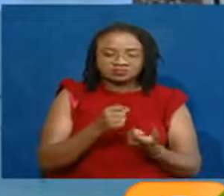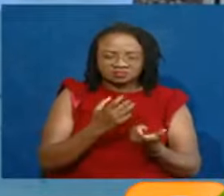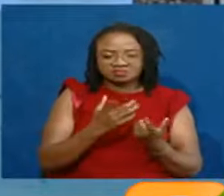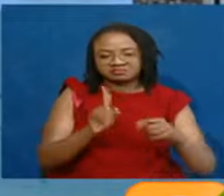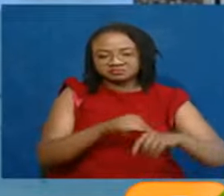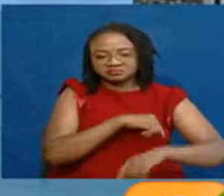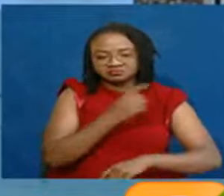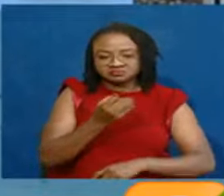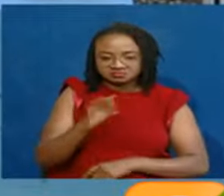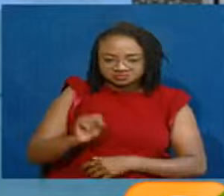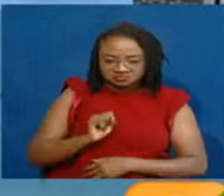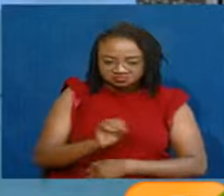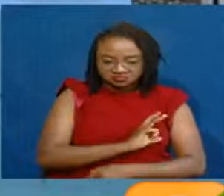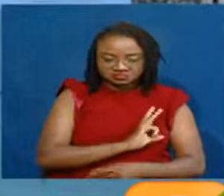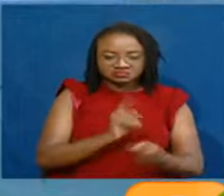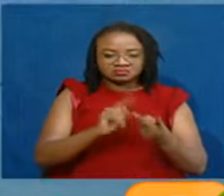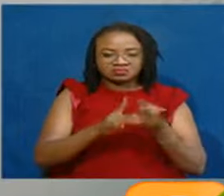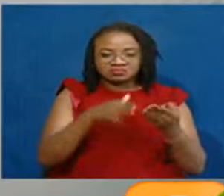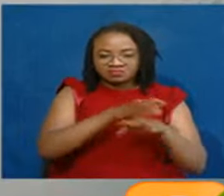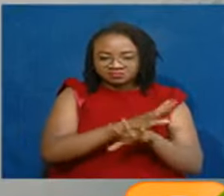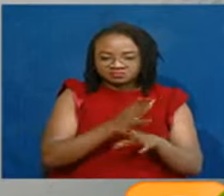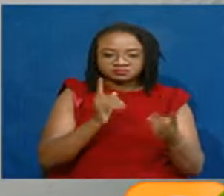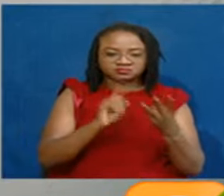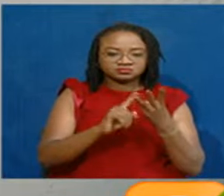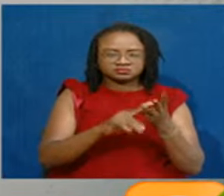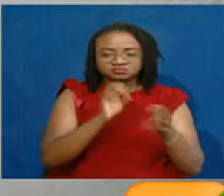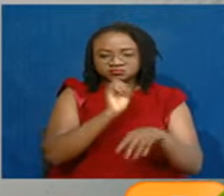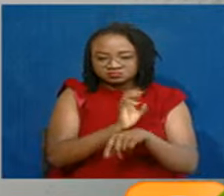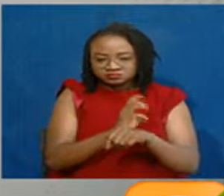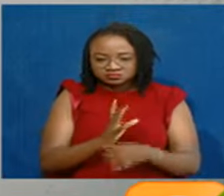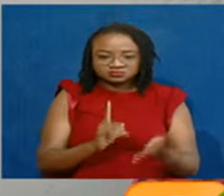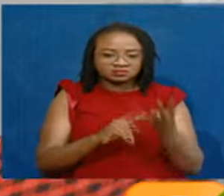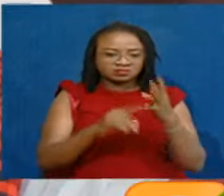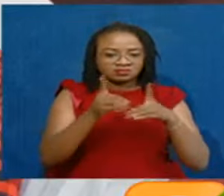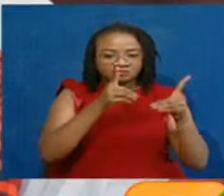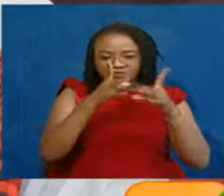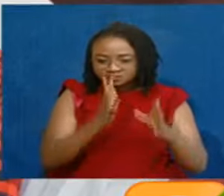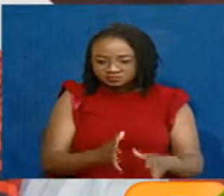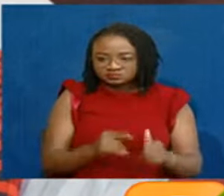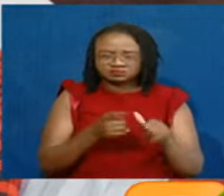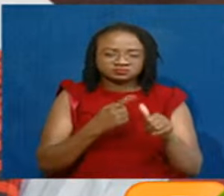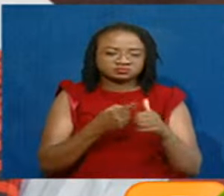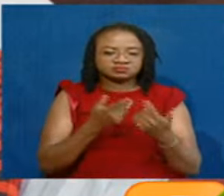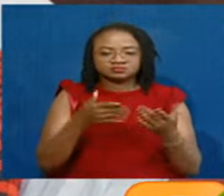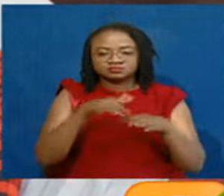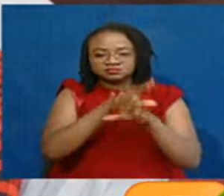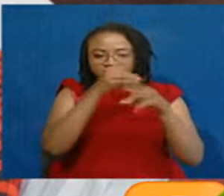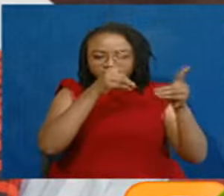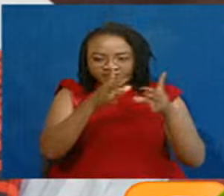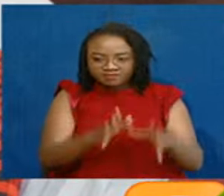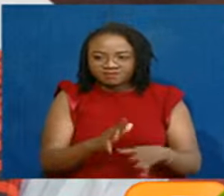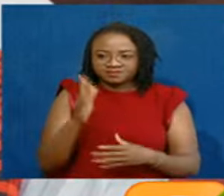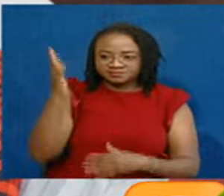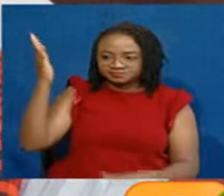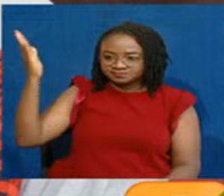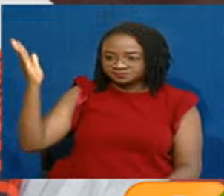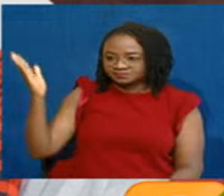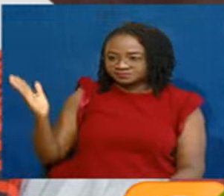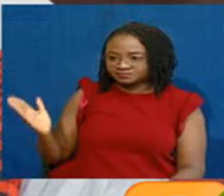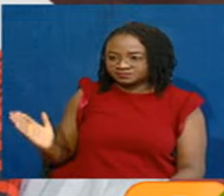administrative secretaries, advisors, directors in different departments, deputy directors, assistant